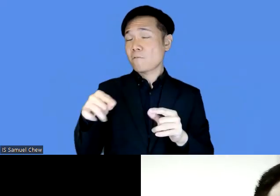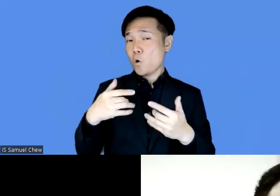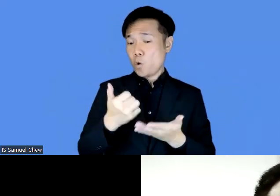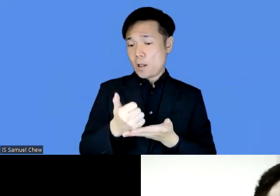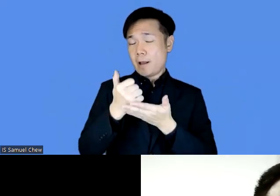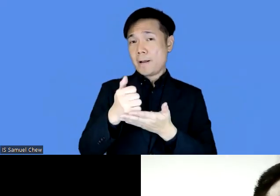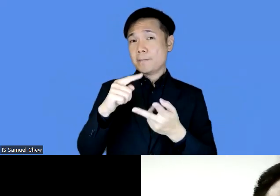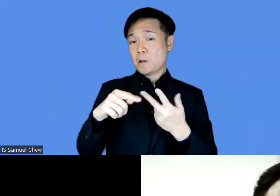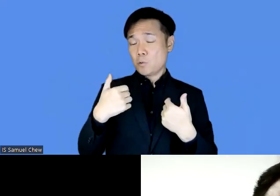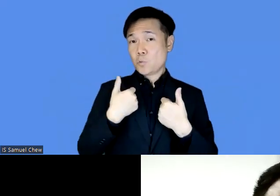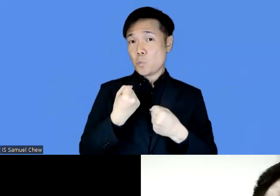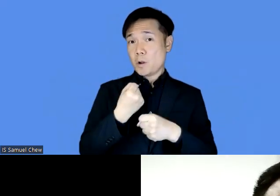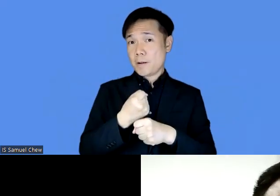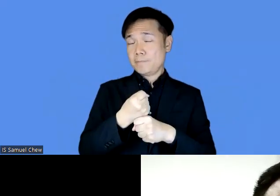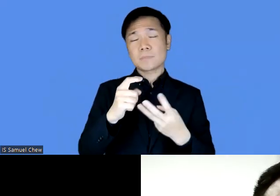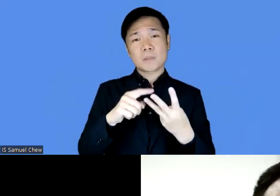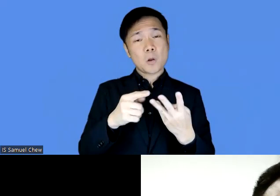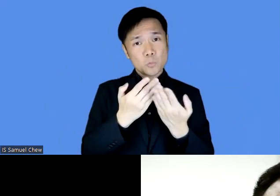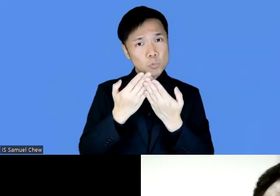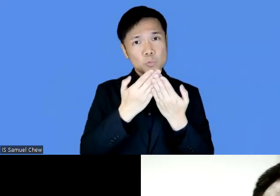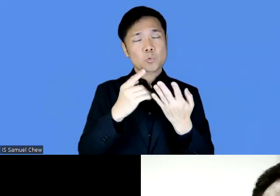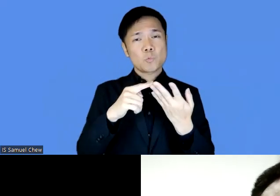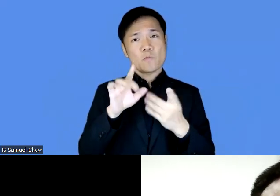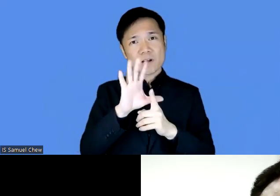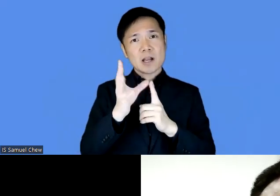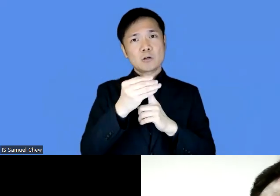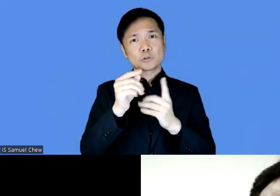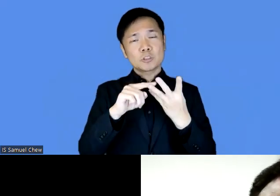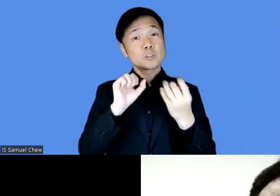employment, social security, culture, sports, and interest in right protection.